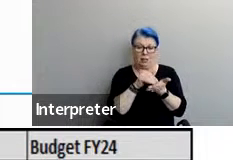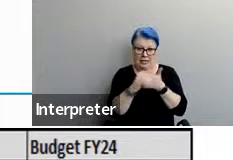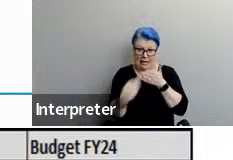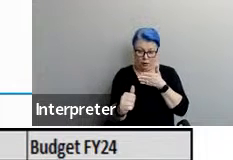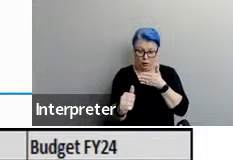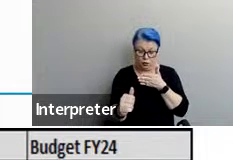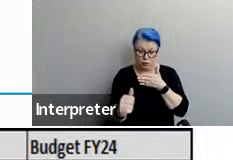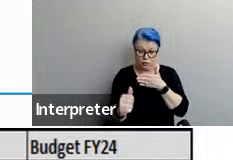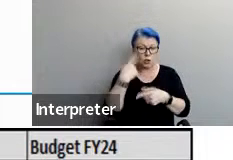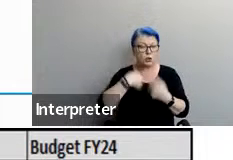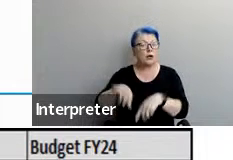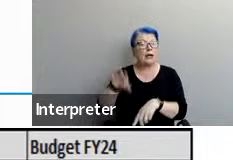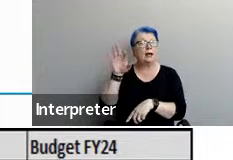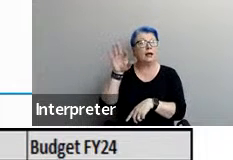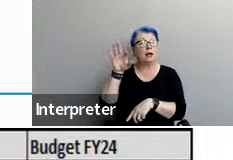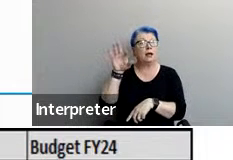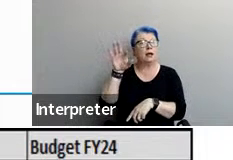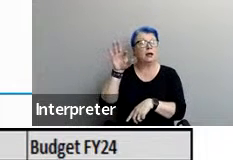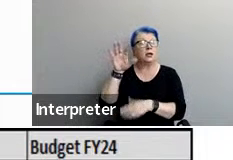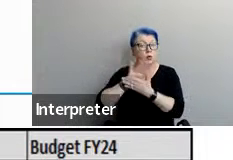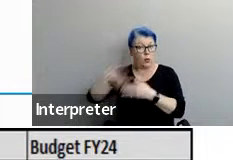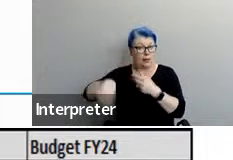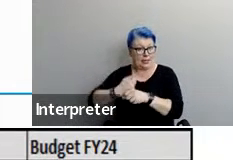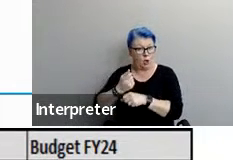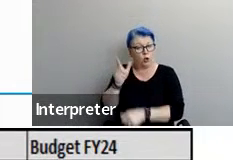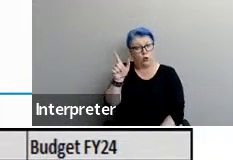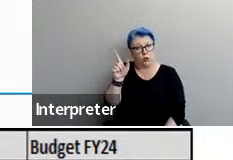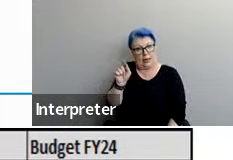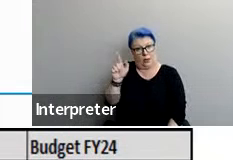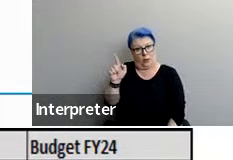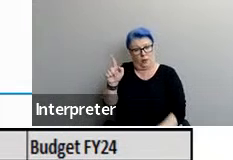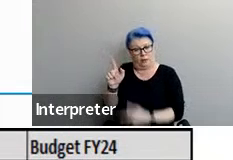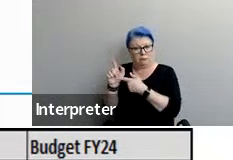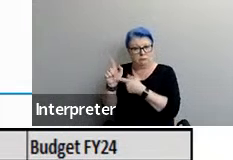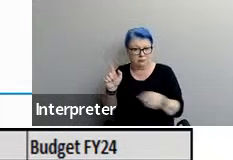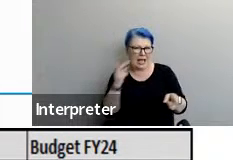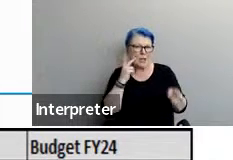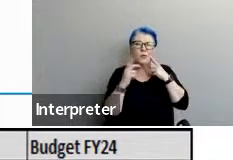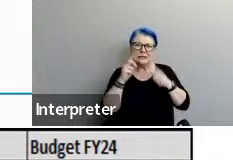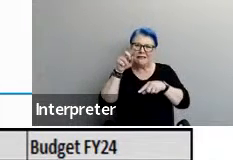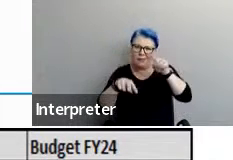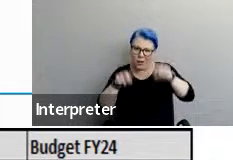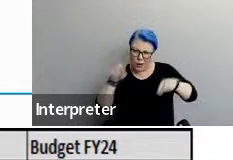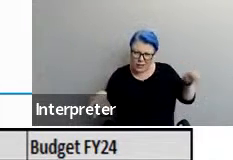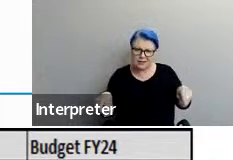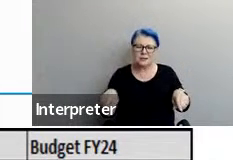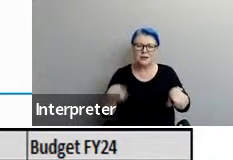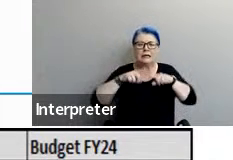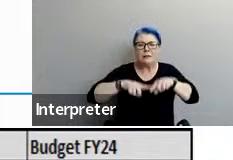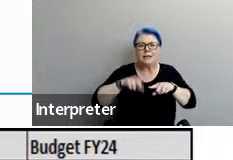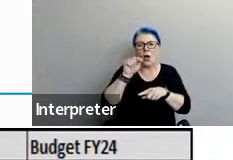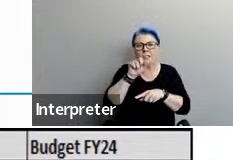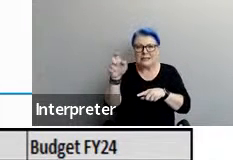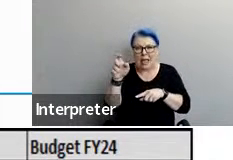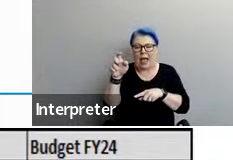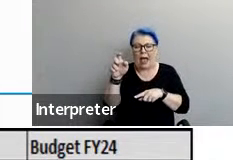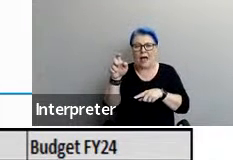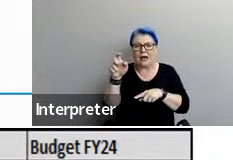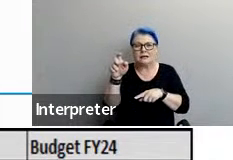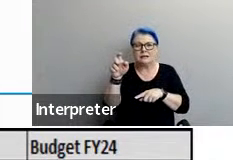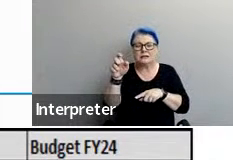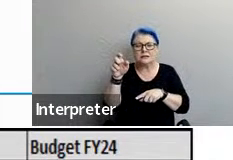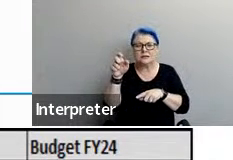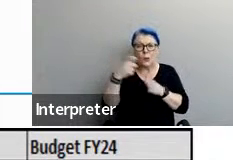FY21 and actually received $474. That varies on tax rate, it varies on state money, it varies on the collection rate as